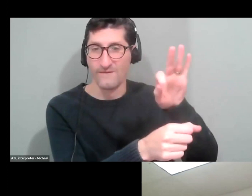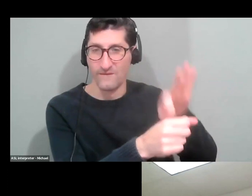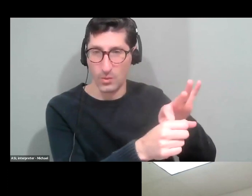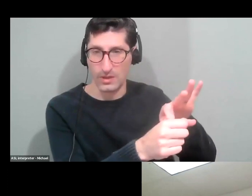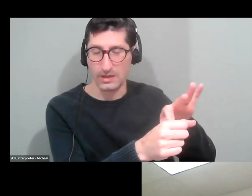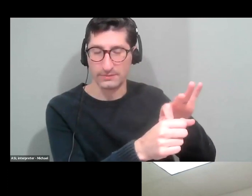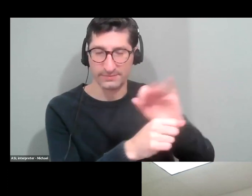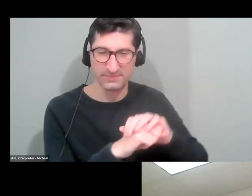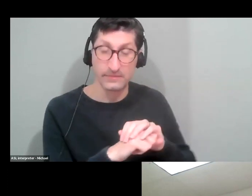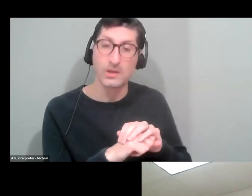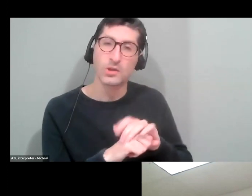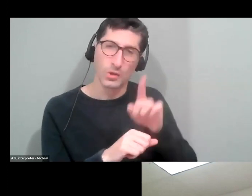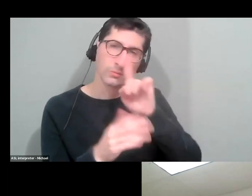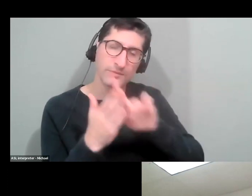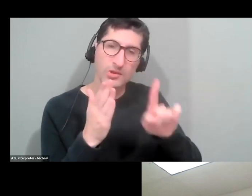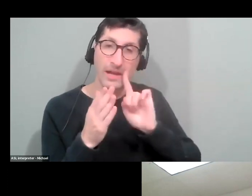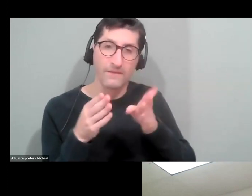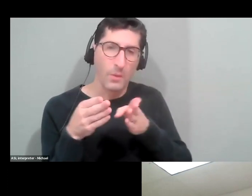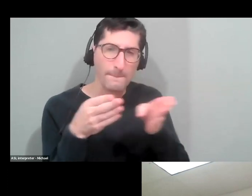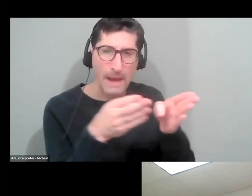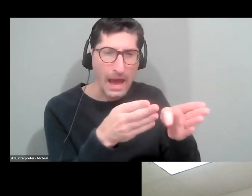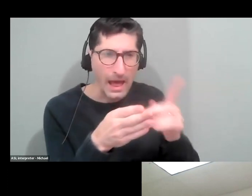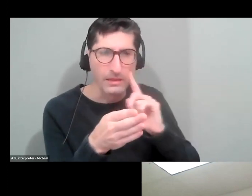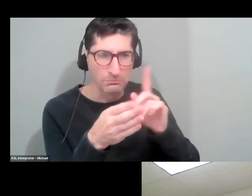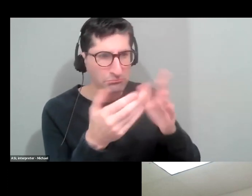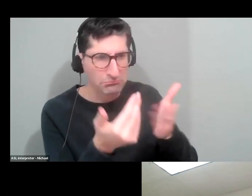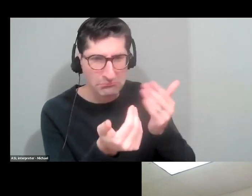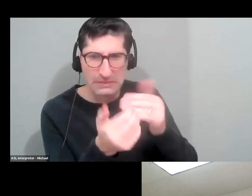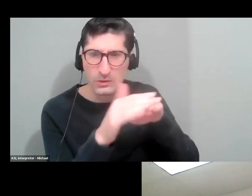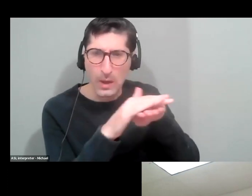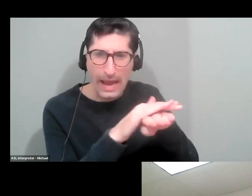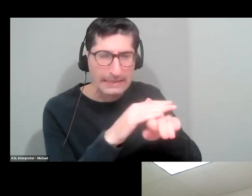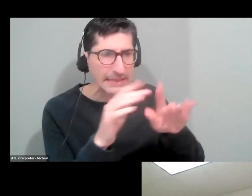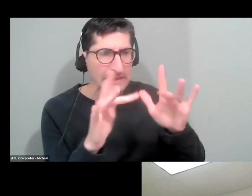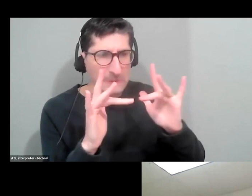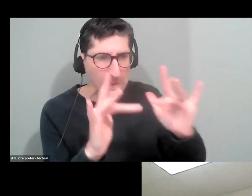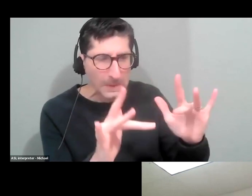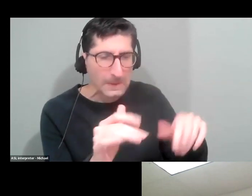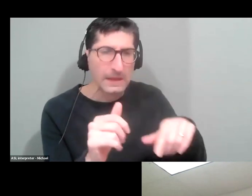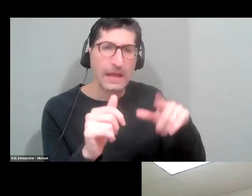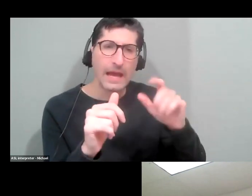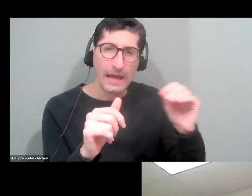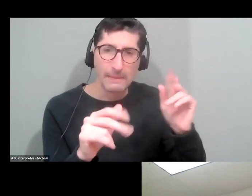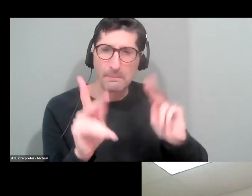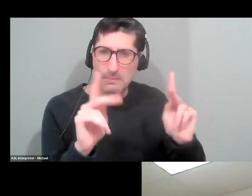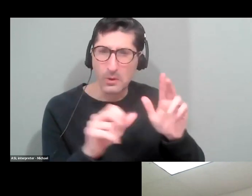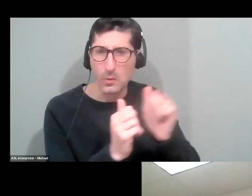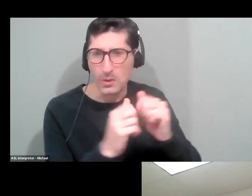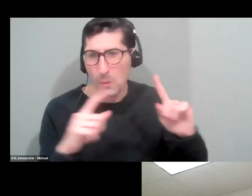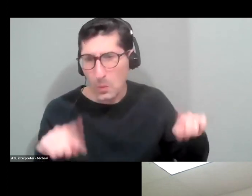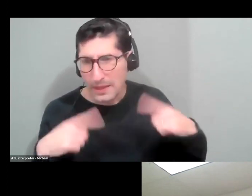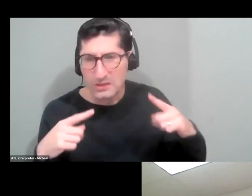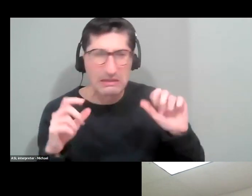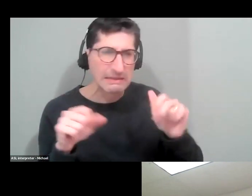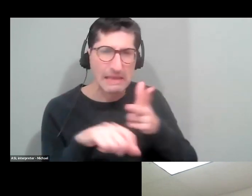is the accessible route and things like that, and making sure that there's adequate space for a person to be able to maneuver.